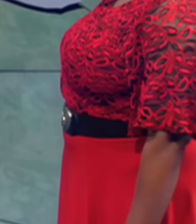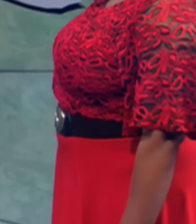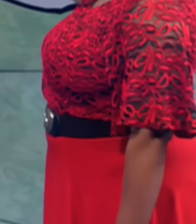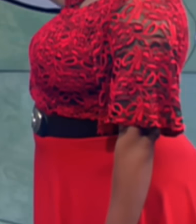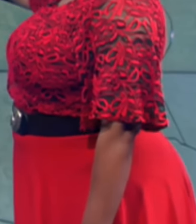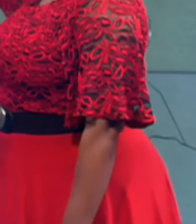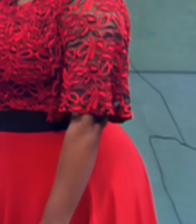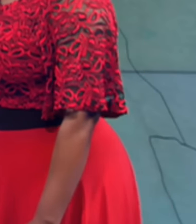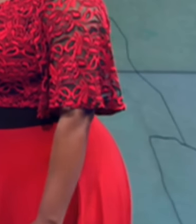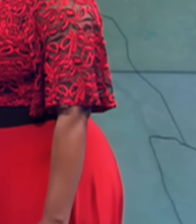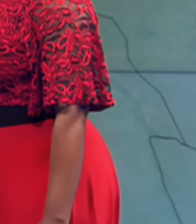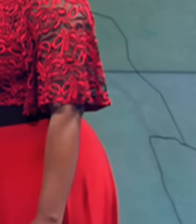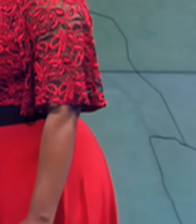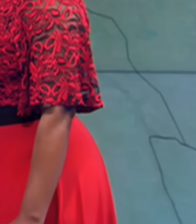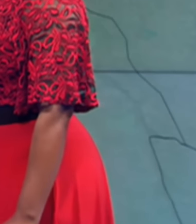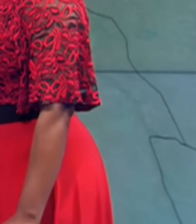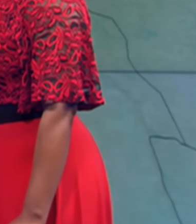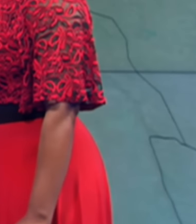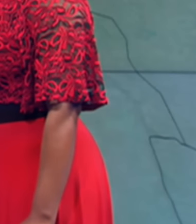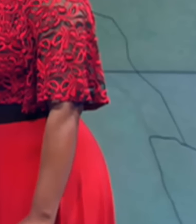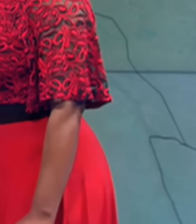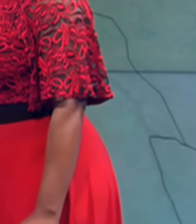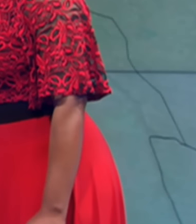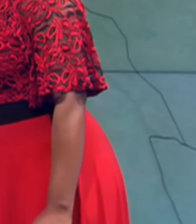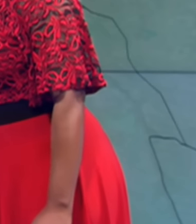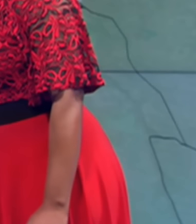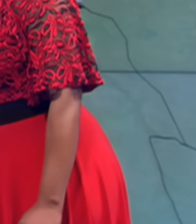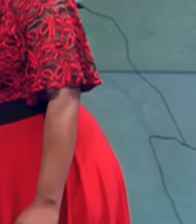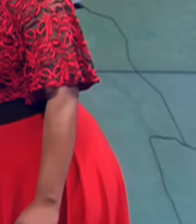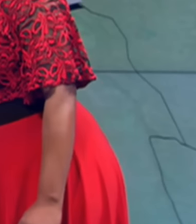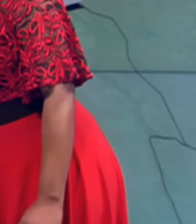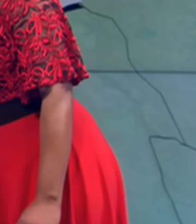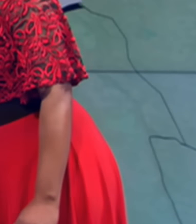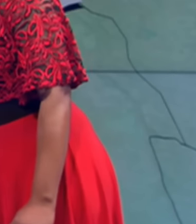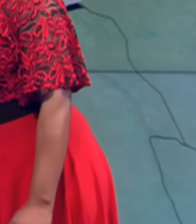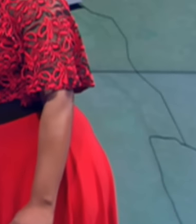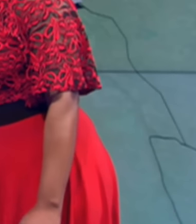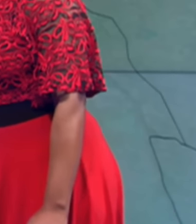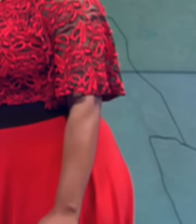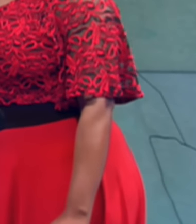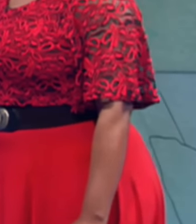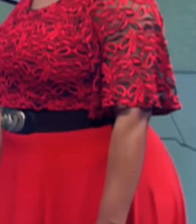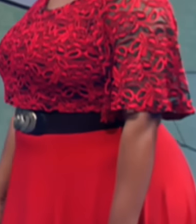Sekhukhune sa dipula di gona le gona Mašišing di tla be di thogile ka lesomesenyane Carolina le gona ge re